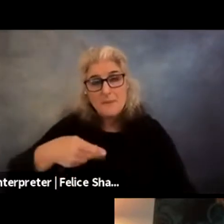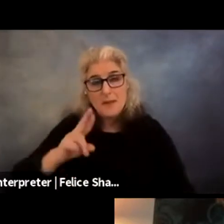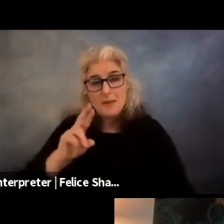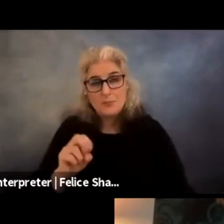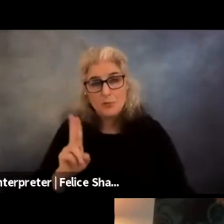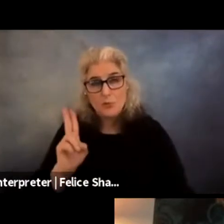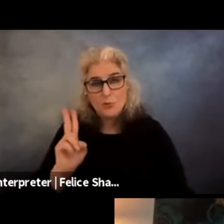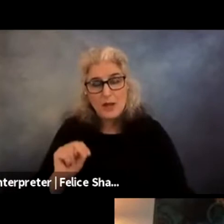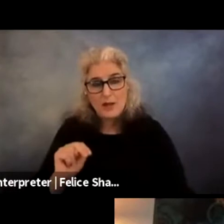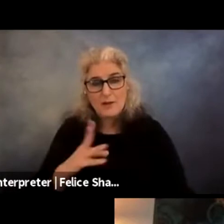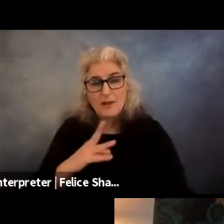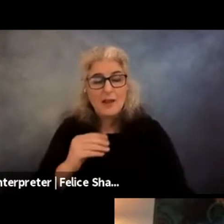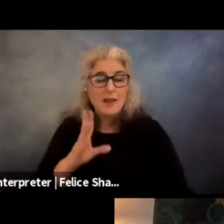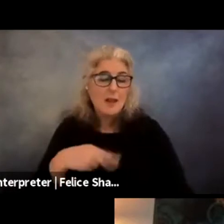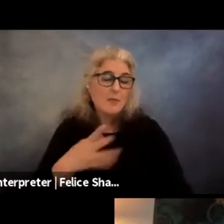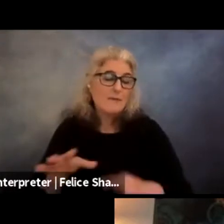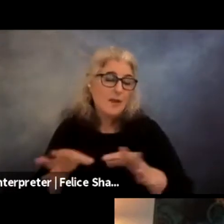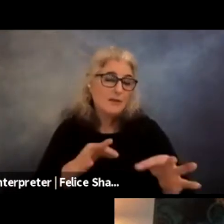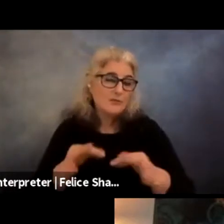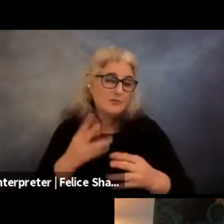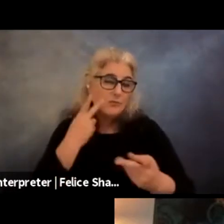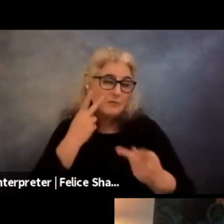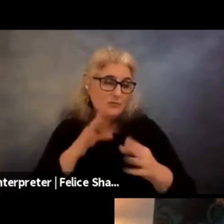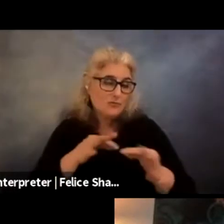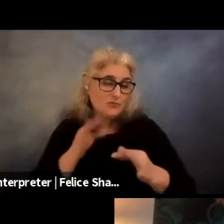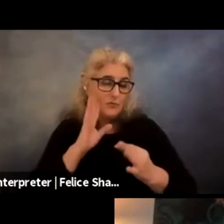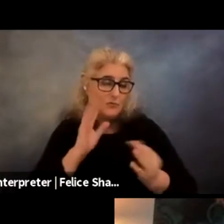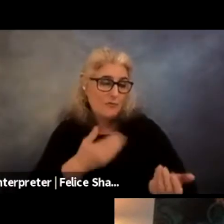a visual description of yourself to everybody?